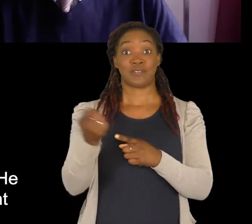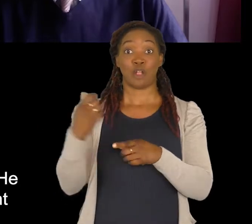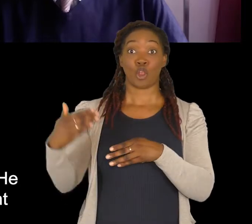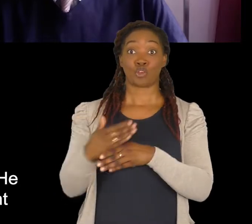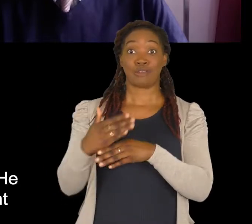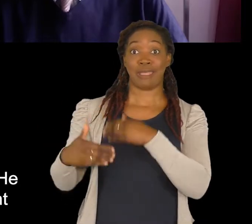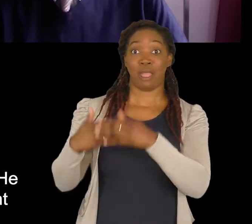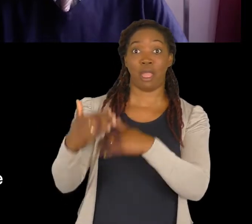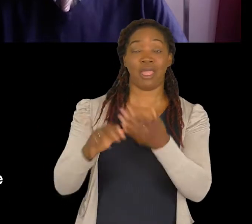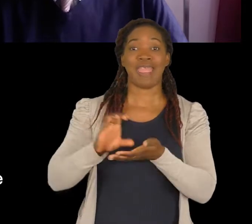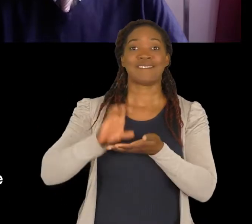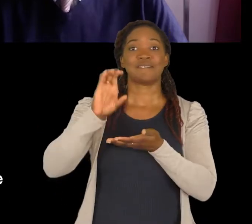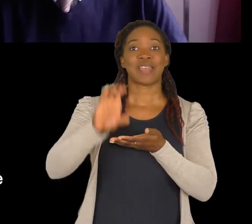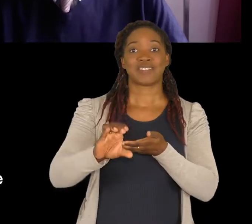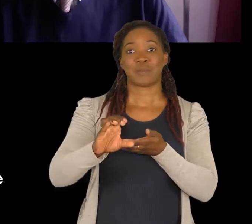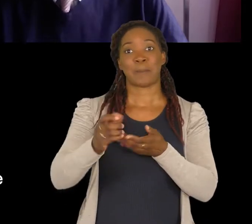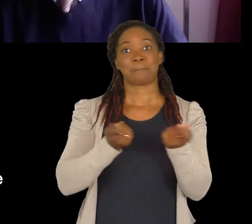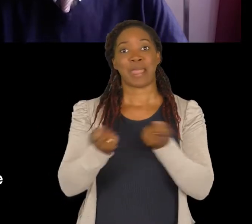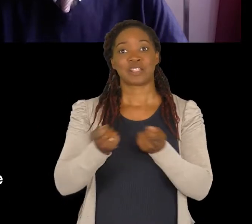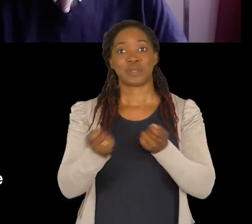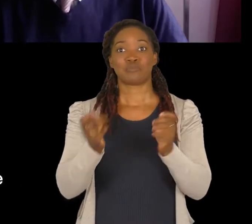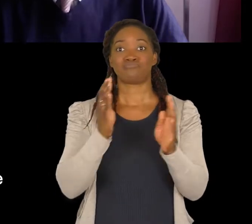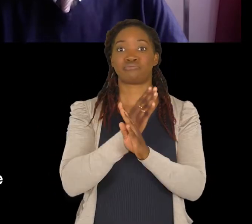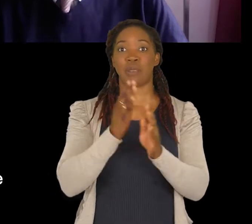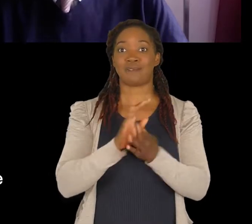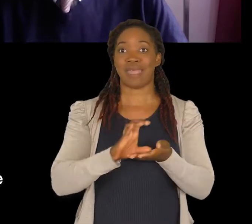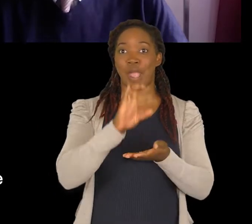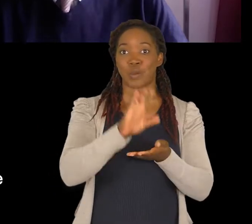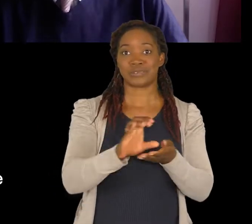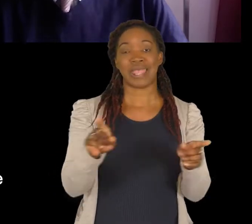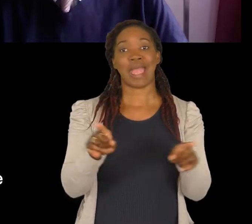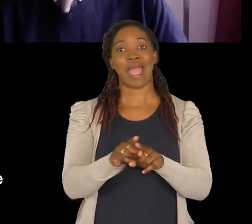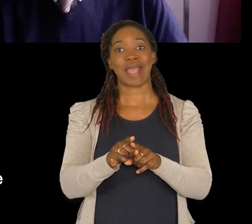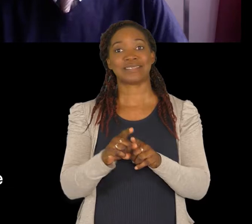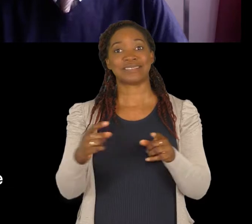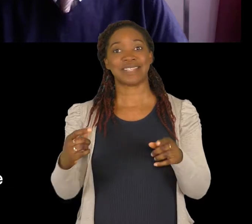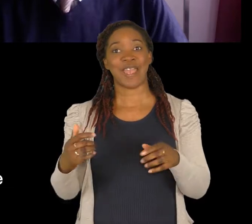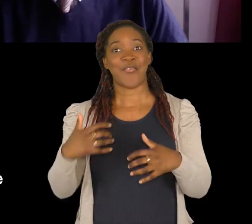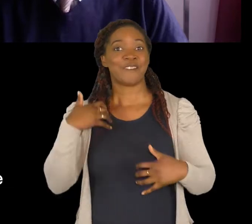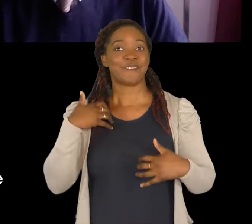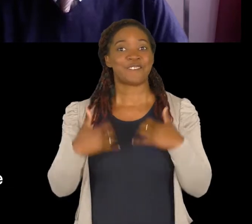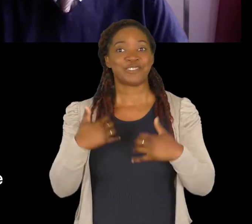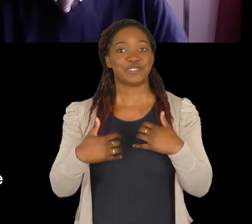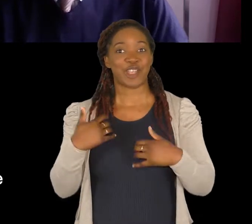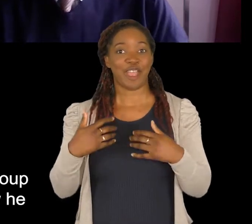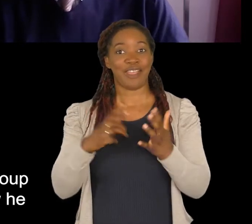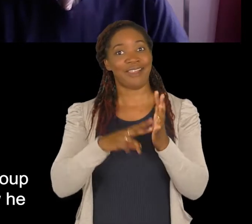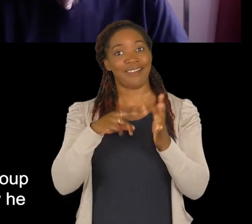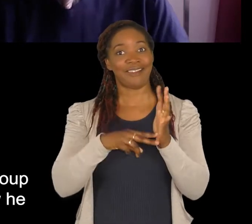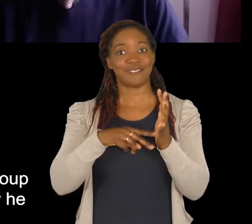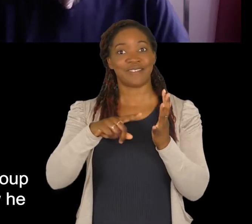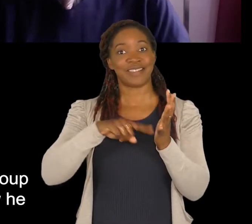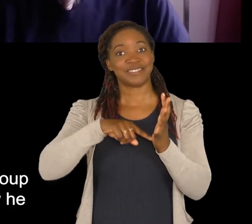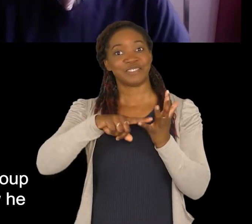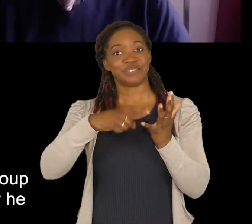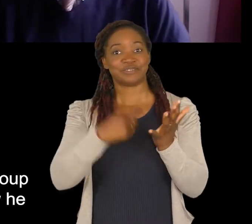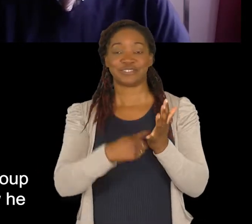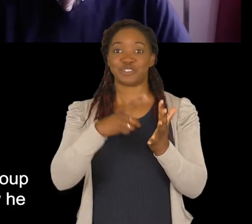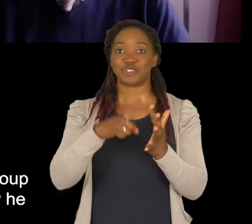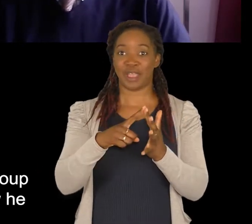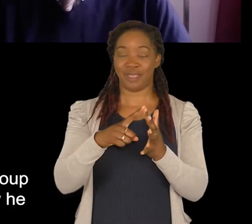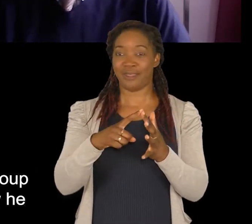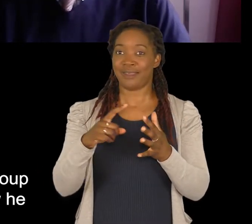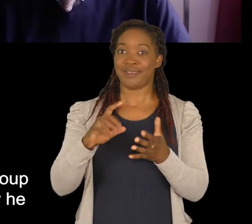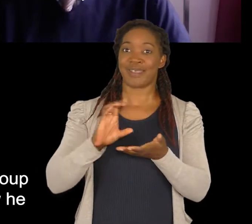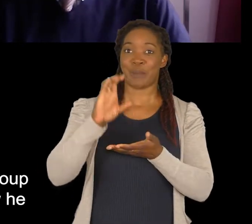career in investment management, private equity, and venture capitalism, and he's an entrepreneur. He has recently set